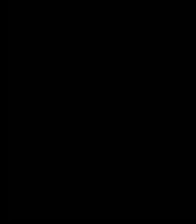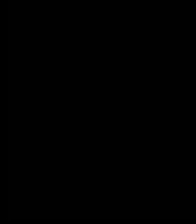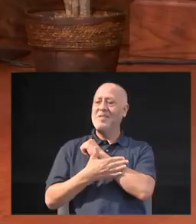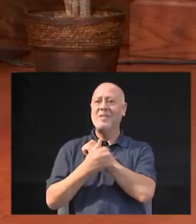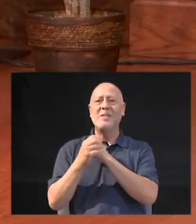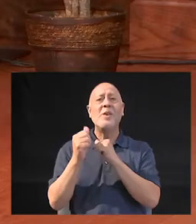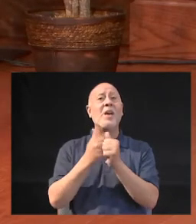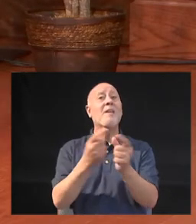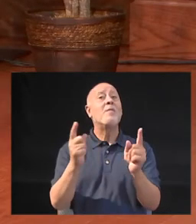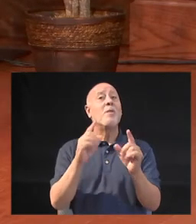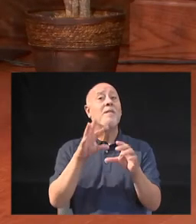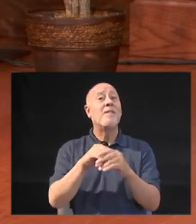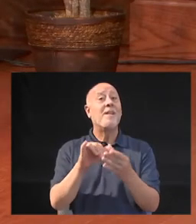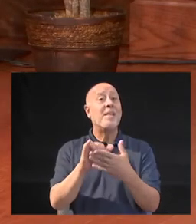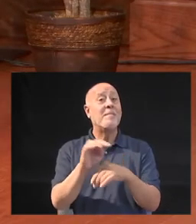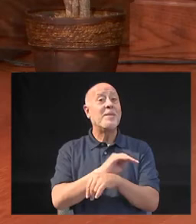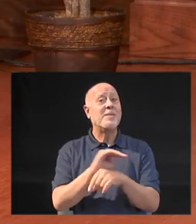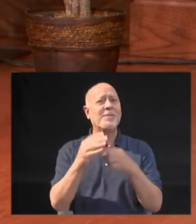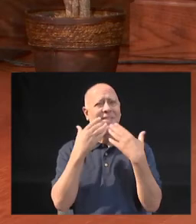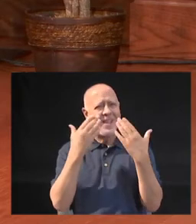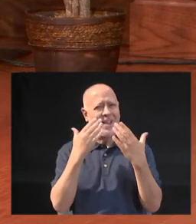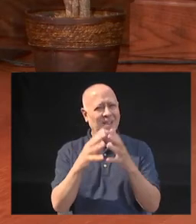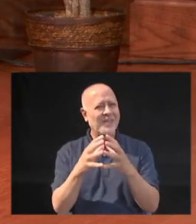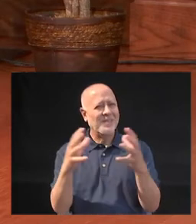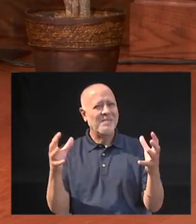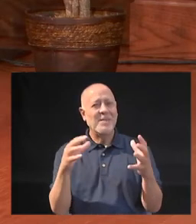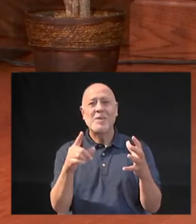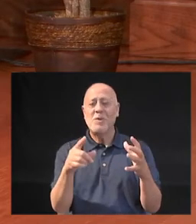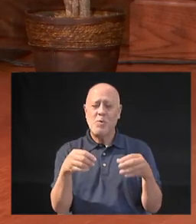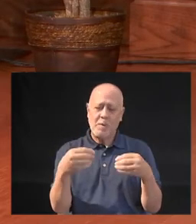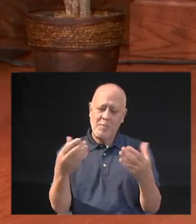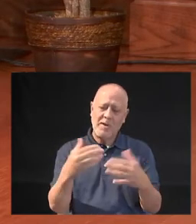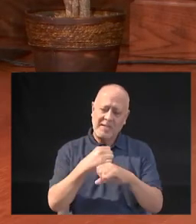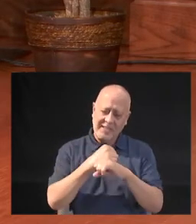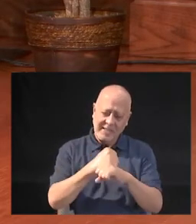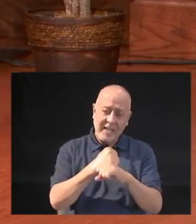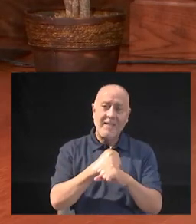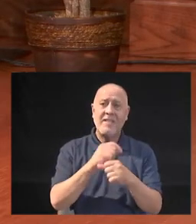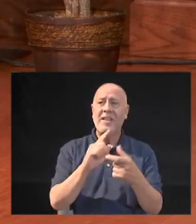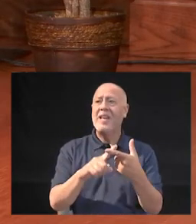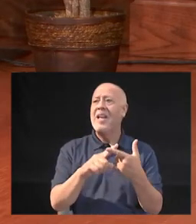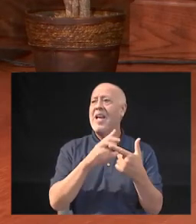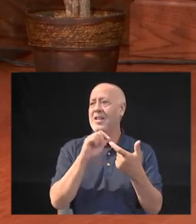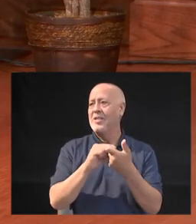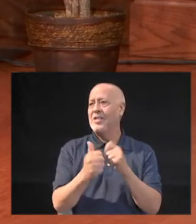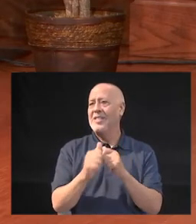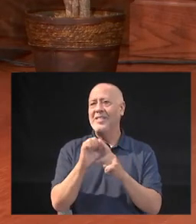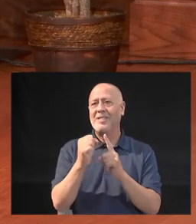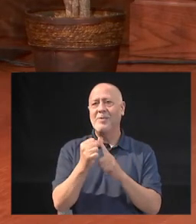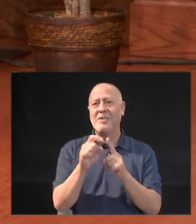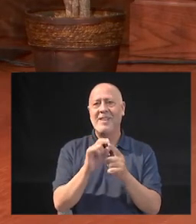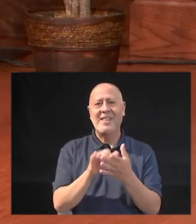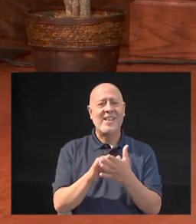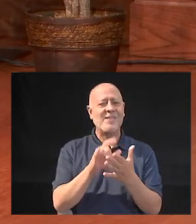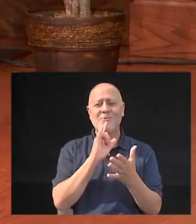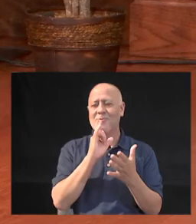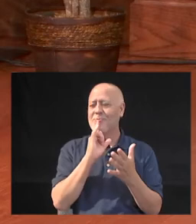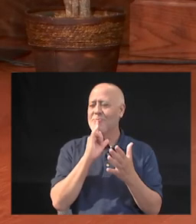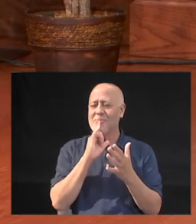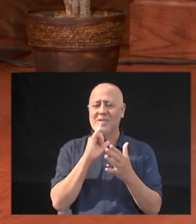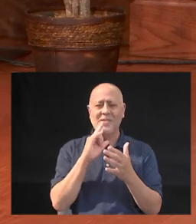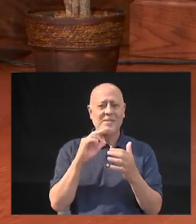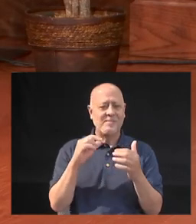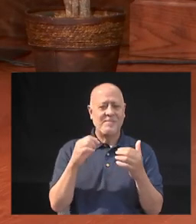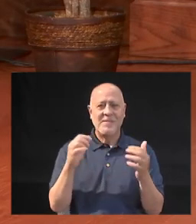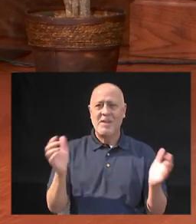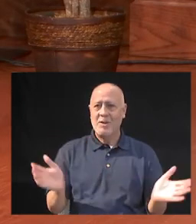been a part of that ministry, thank you so much. You're really bringing safety and changing situations in that way. And it's been a big boost of